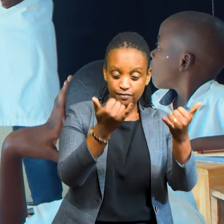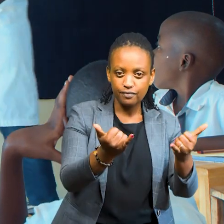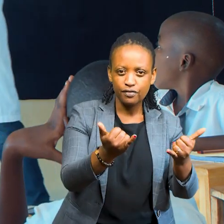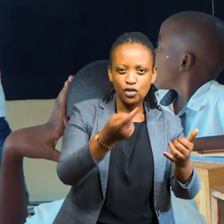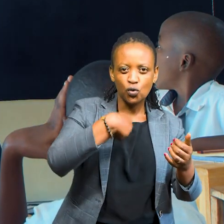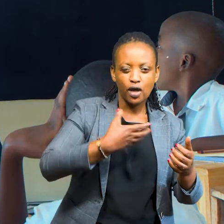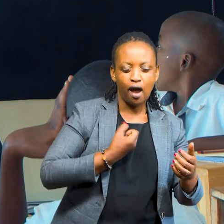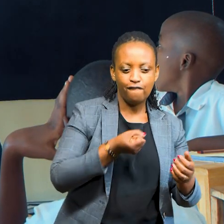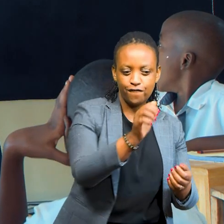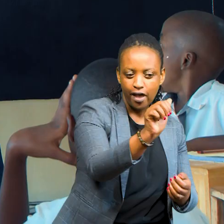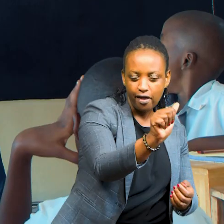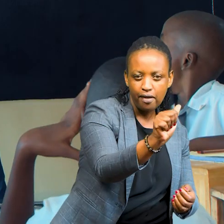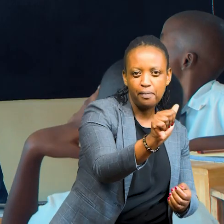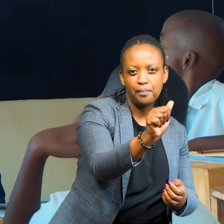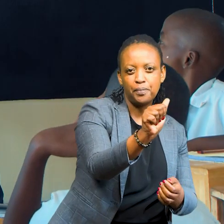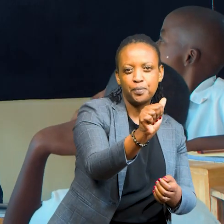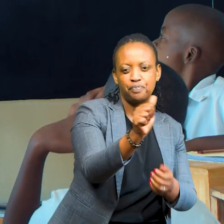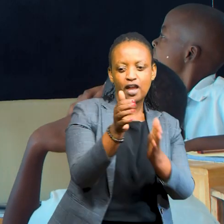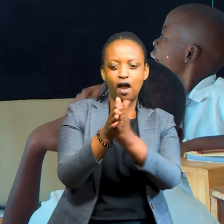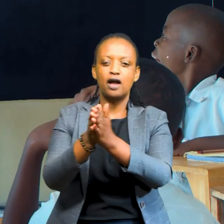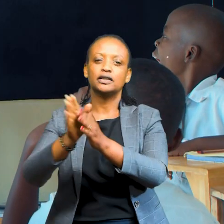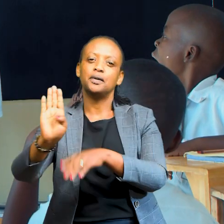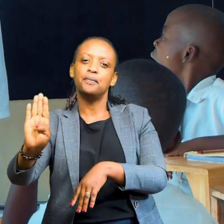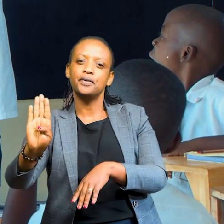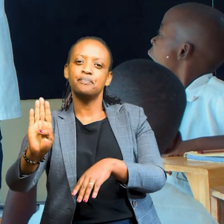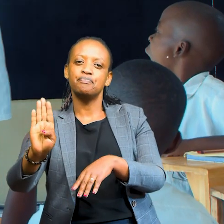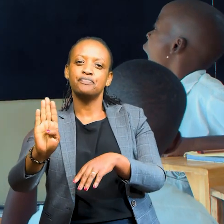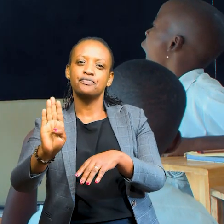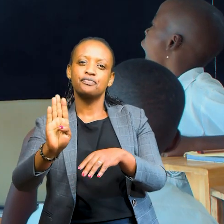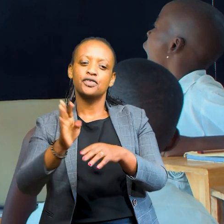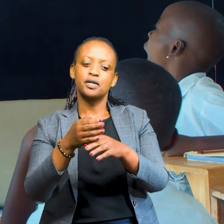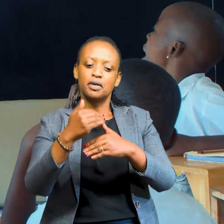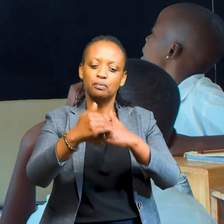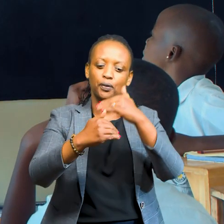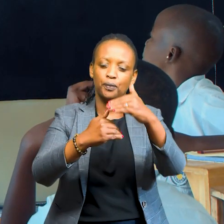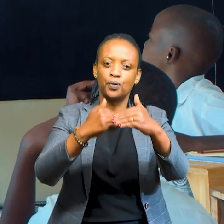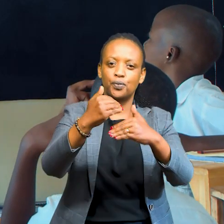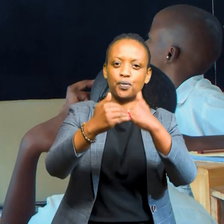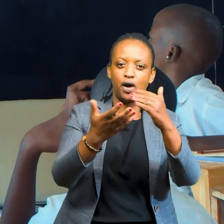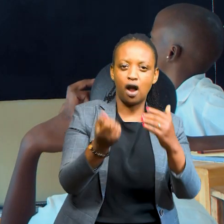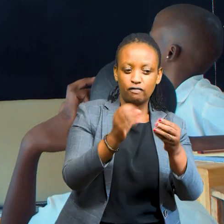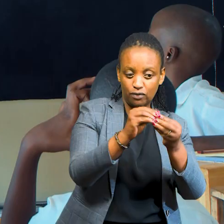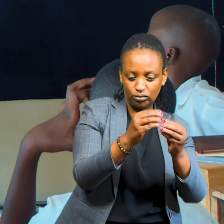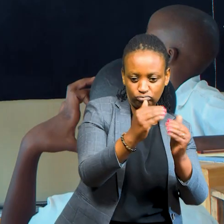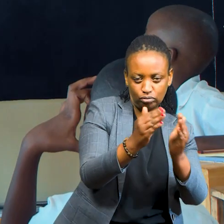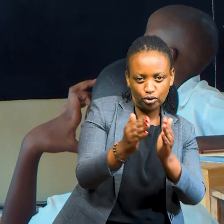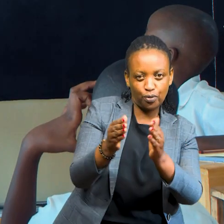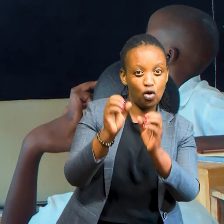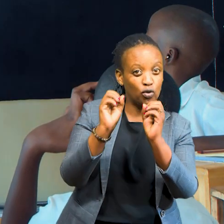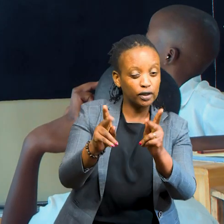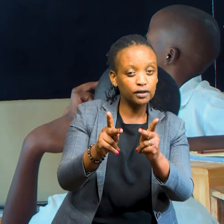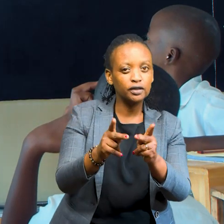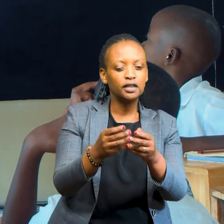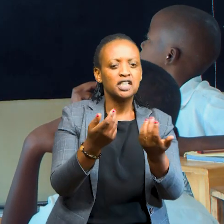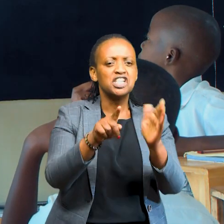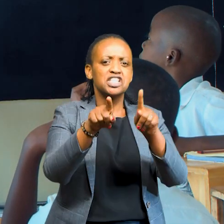So we have A and B in the arithmetic progression. Okay?